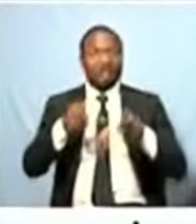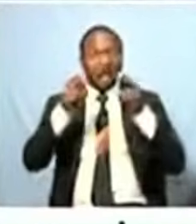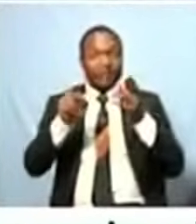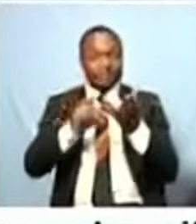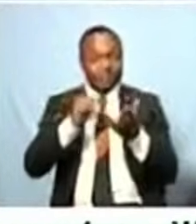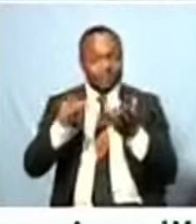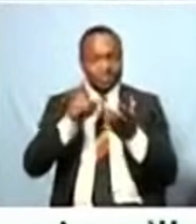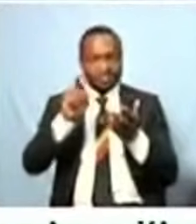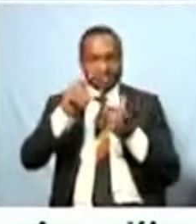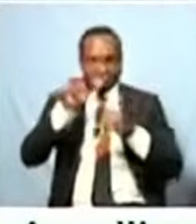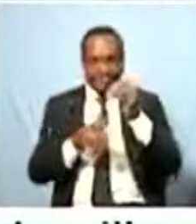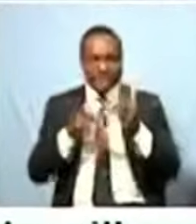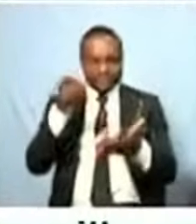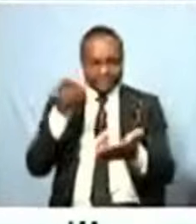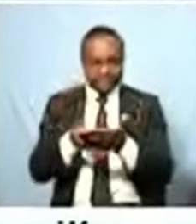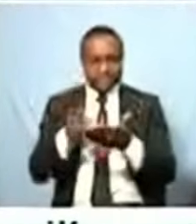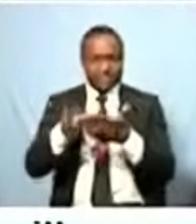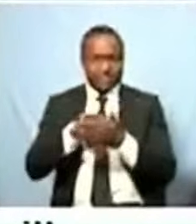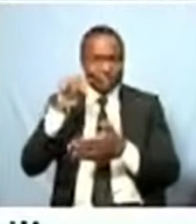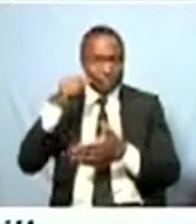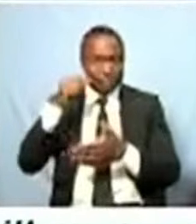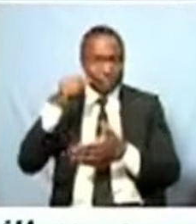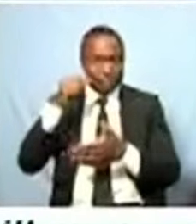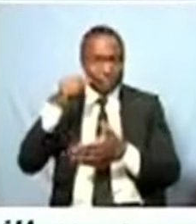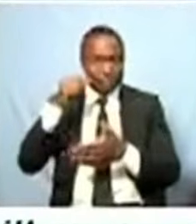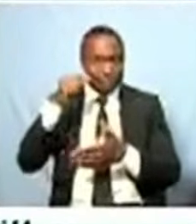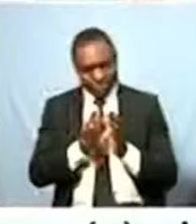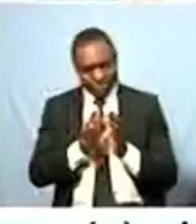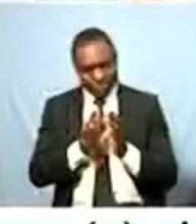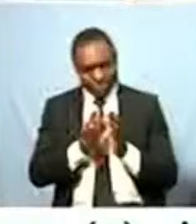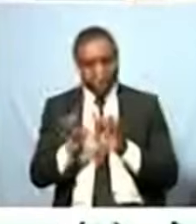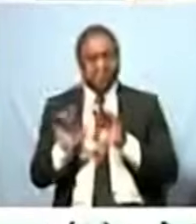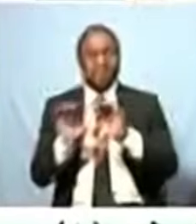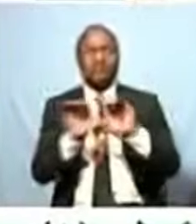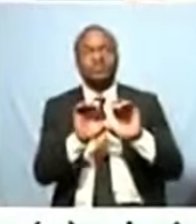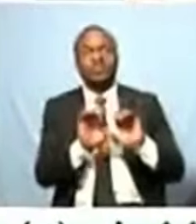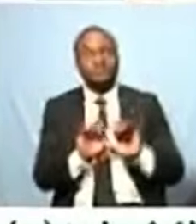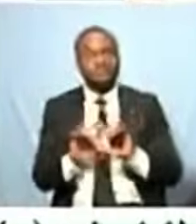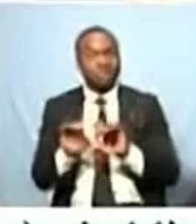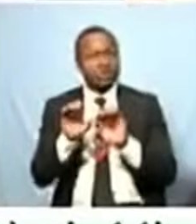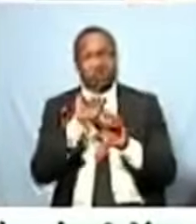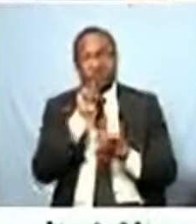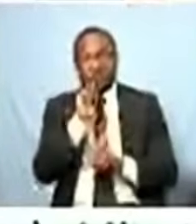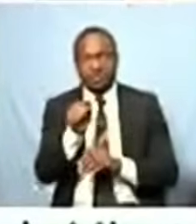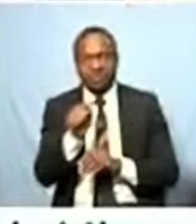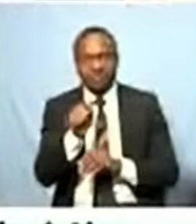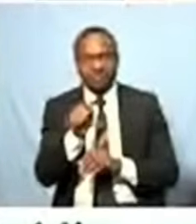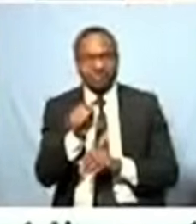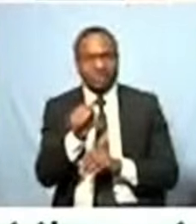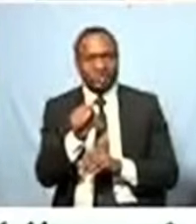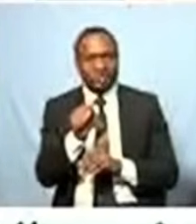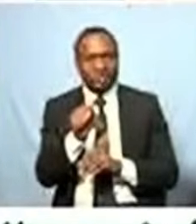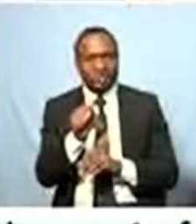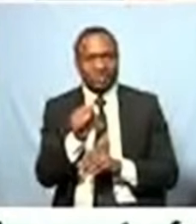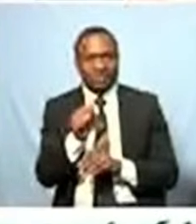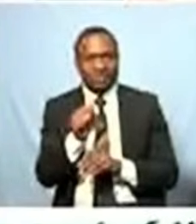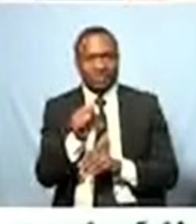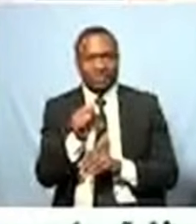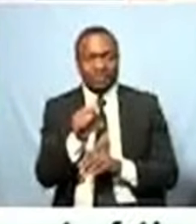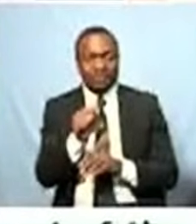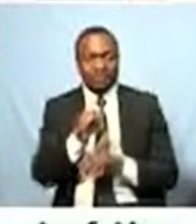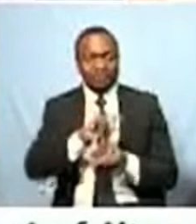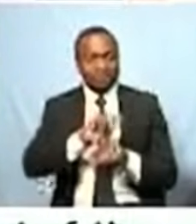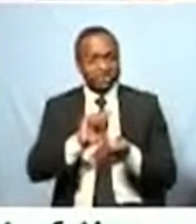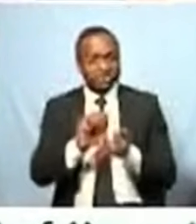government. Had what planned to do not been interrupted by the changes